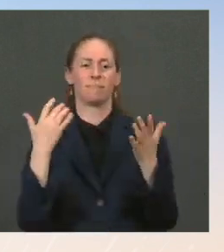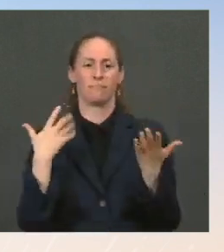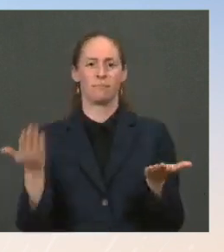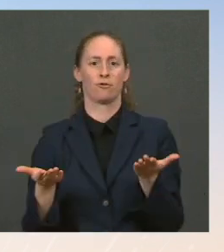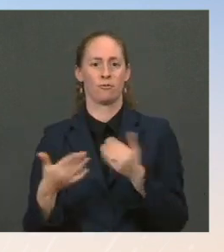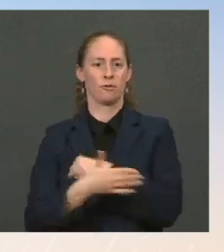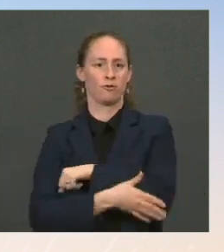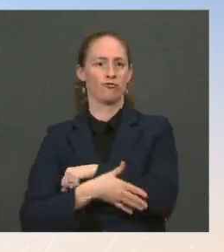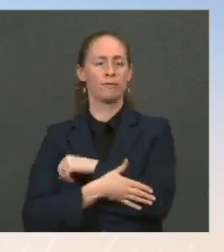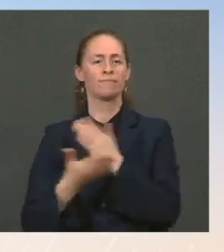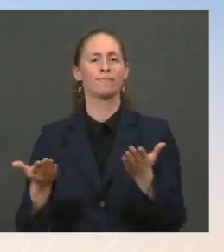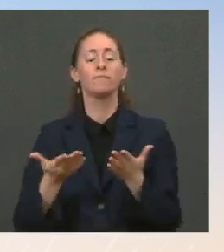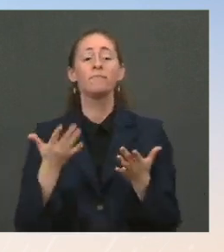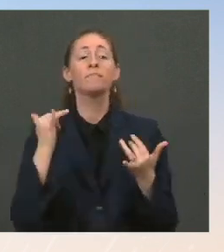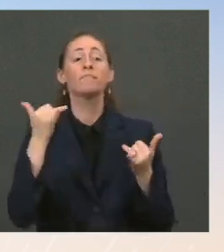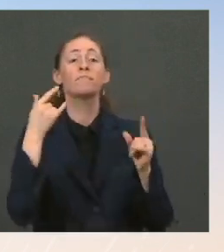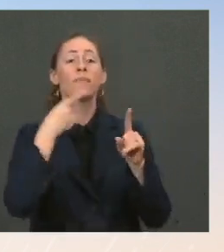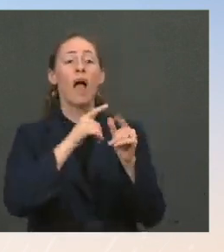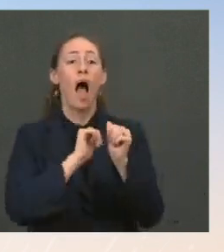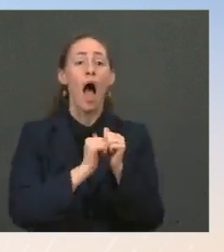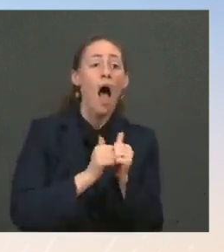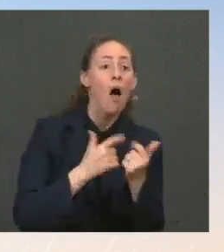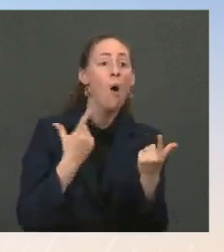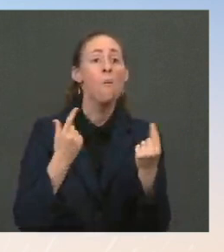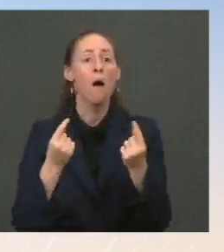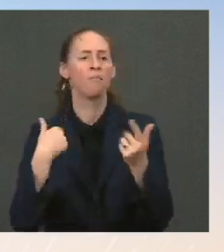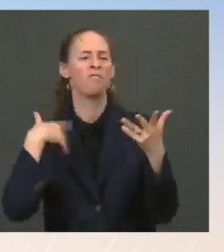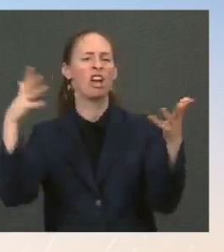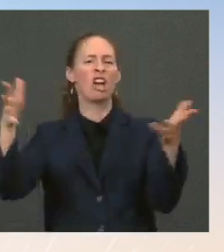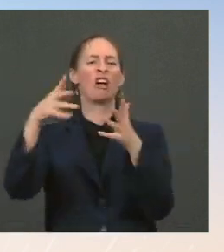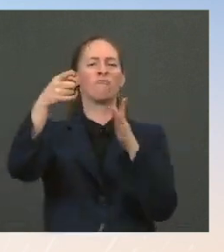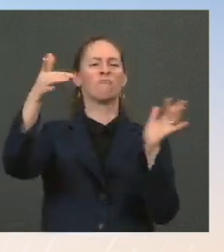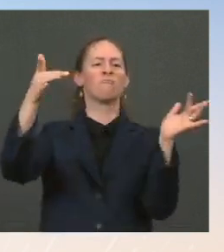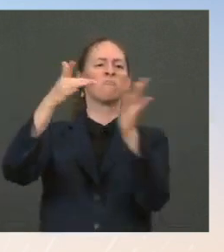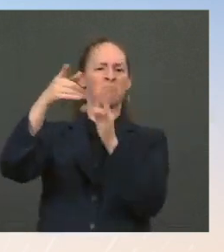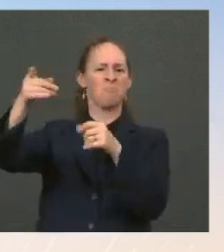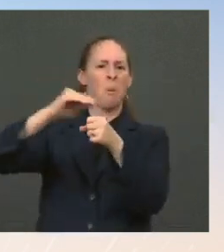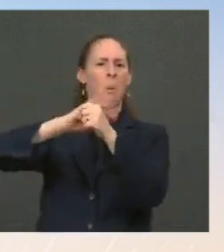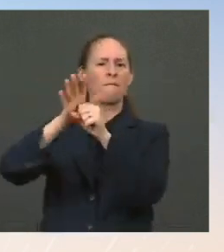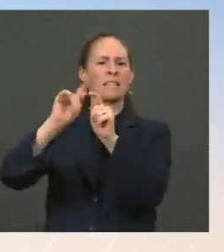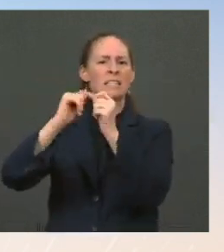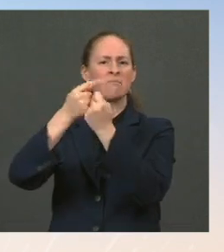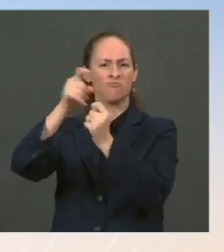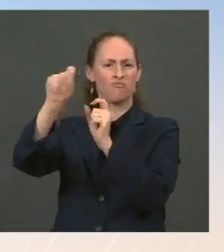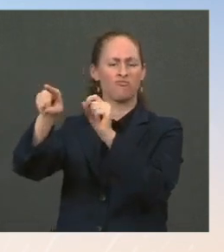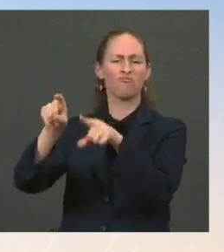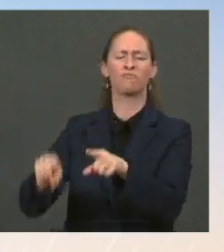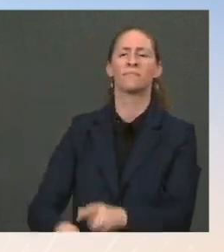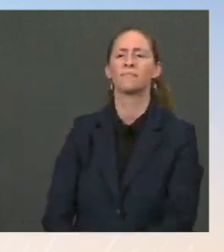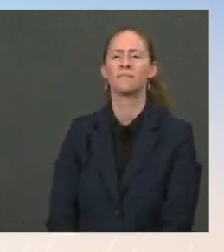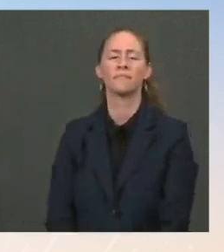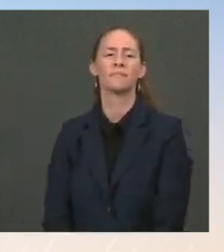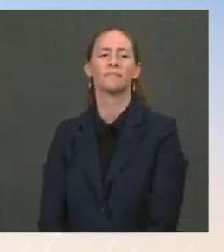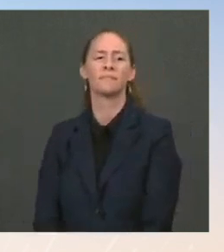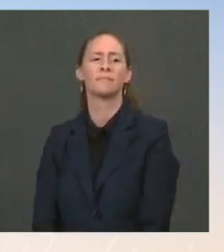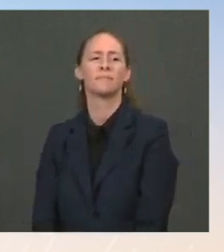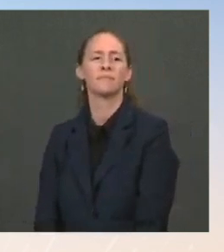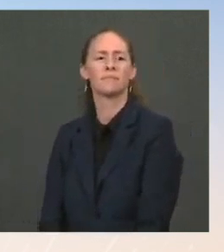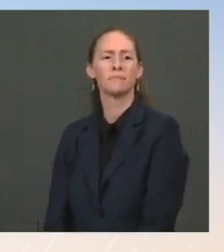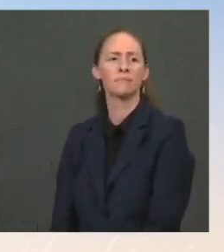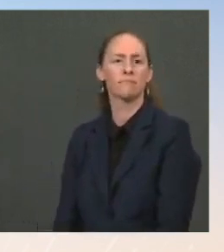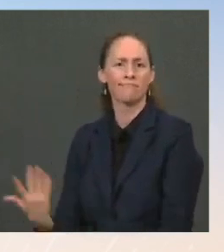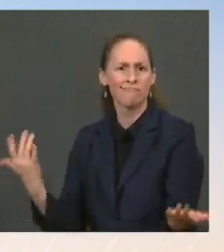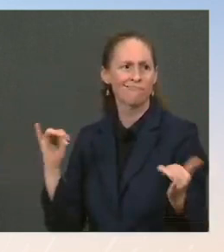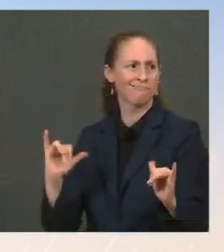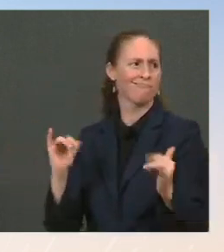of the specific mechanics, I would encourage you to ask the COVID team that question. Missing the moment, though, by, the demand has gone up in recent weeks because kids have gone back to school. Should